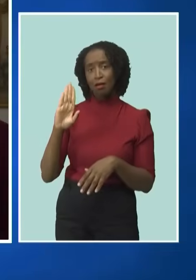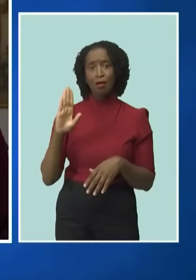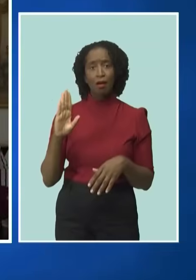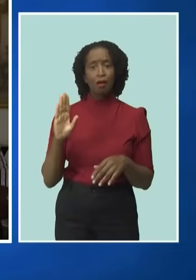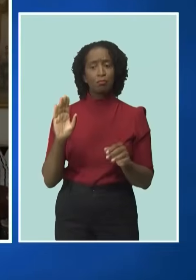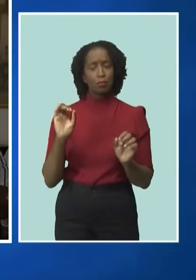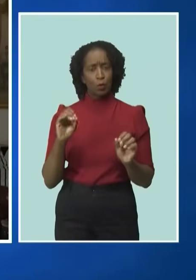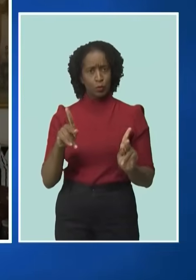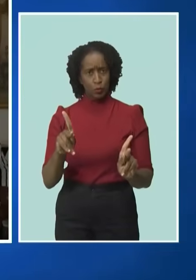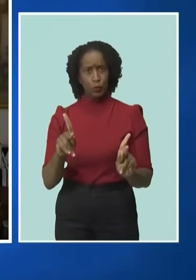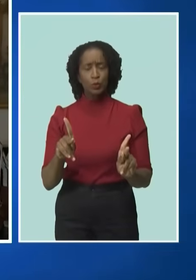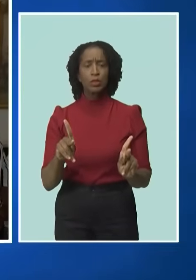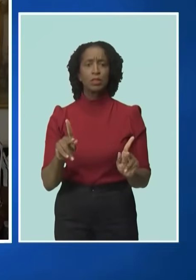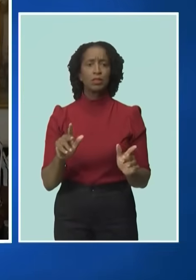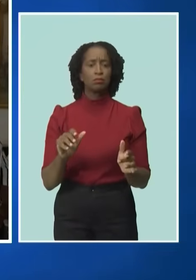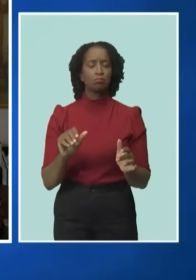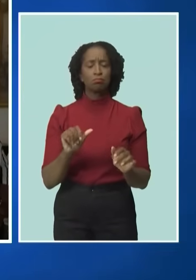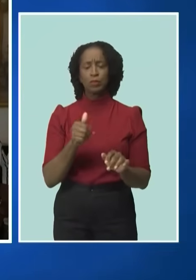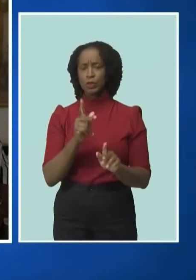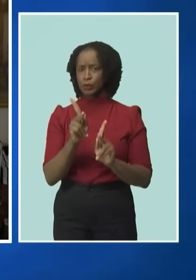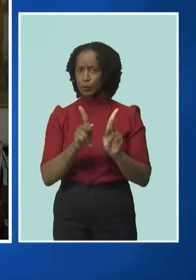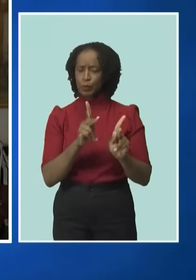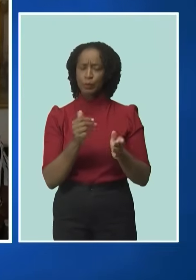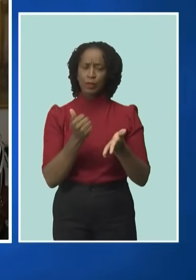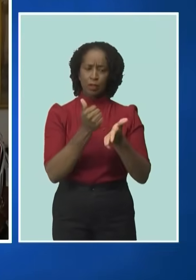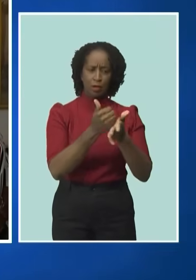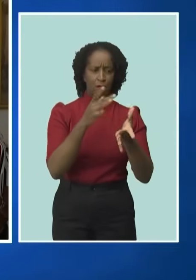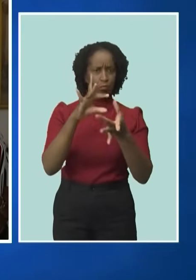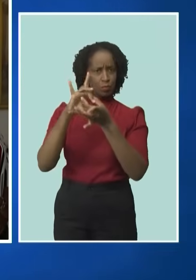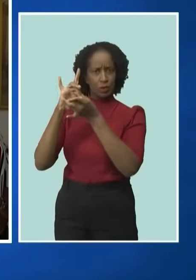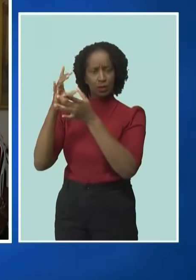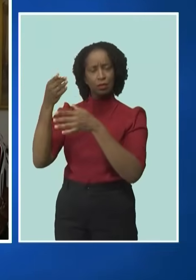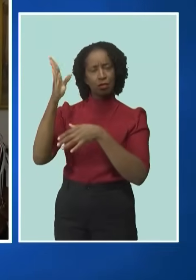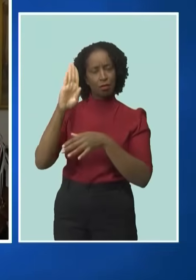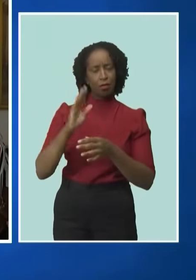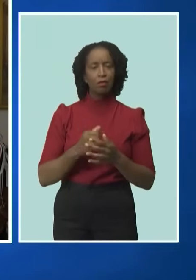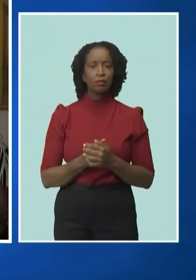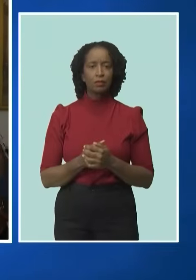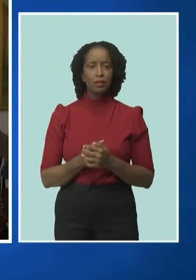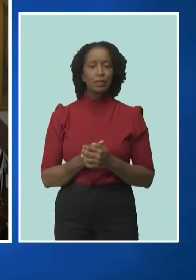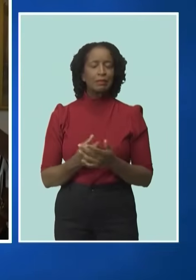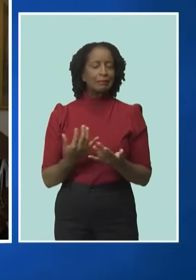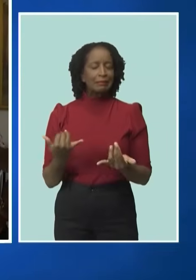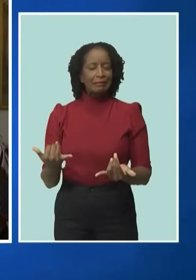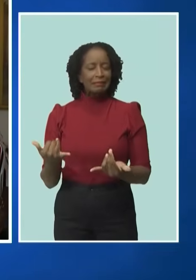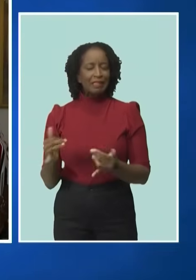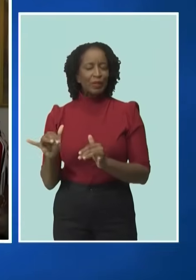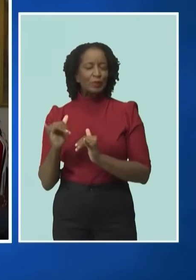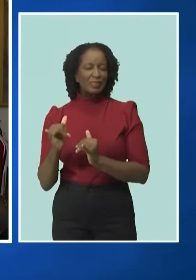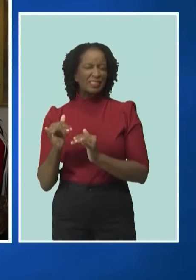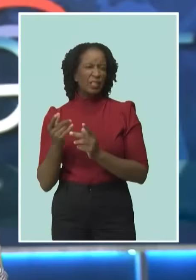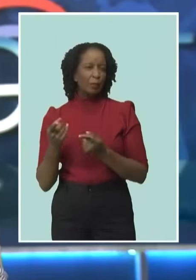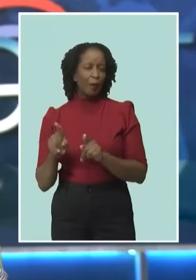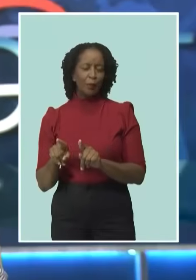to influence personal lives spiritually and in a way that I think is missing today.